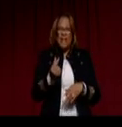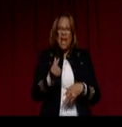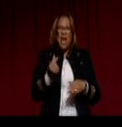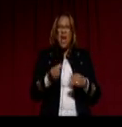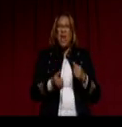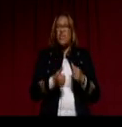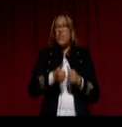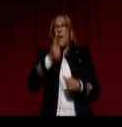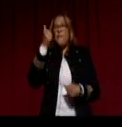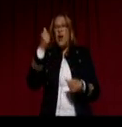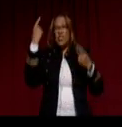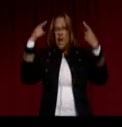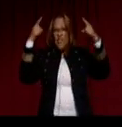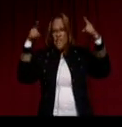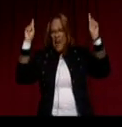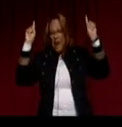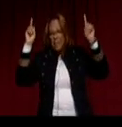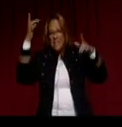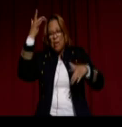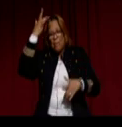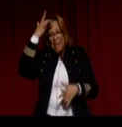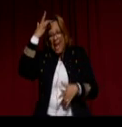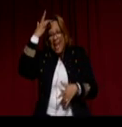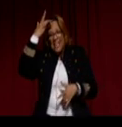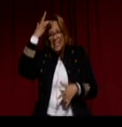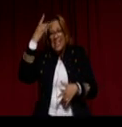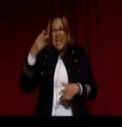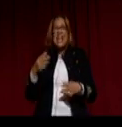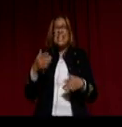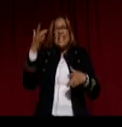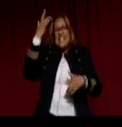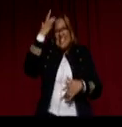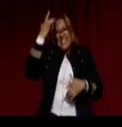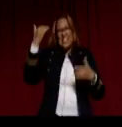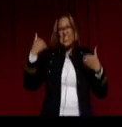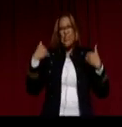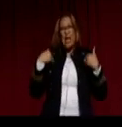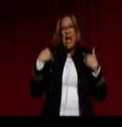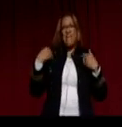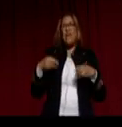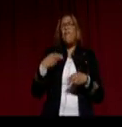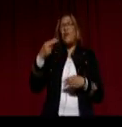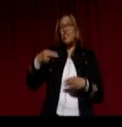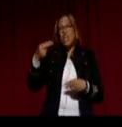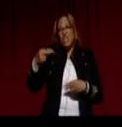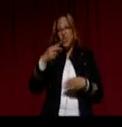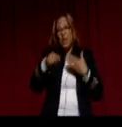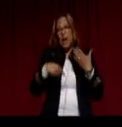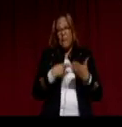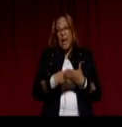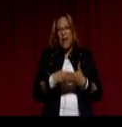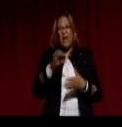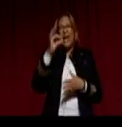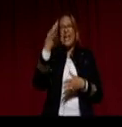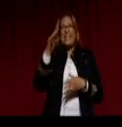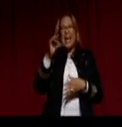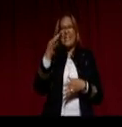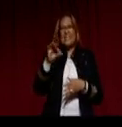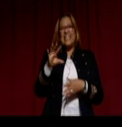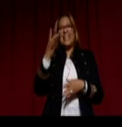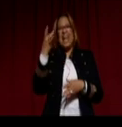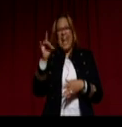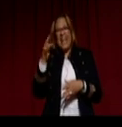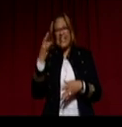famous plague, and it seems like the virus that we have the most history on, is the virus of 1918. And